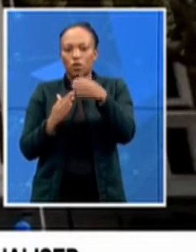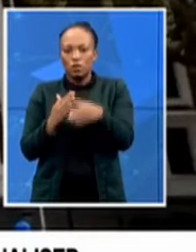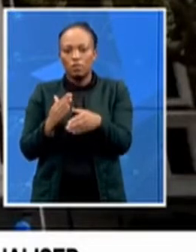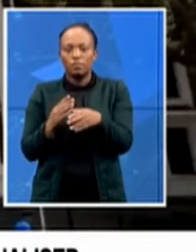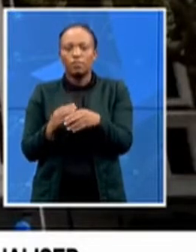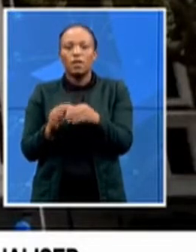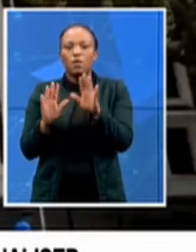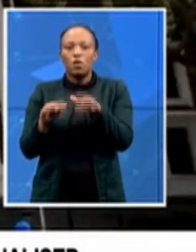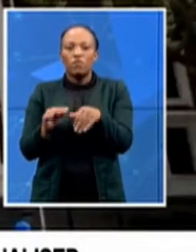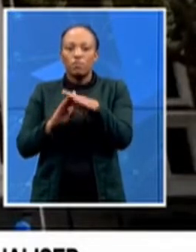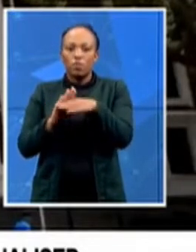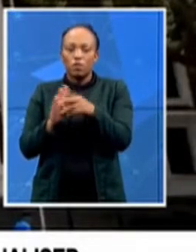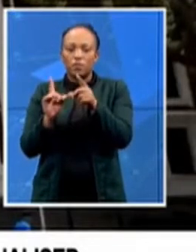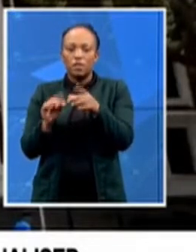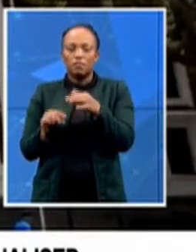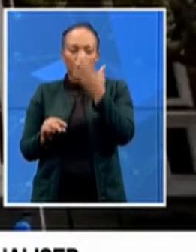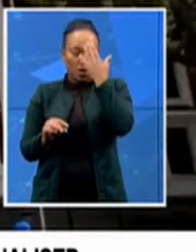Thank you.